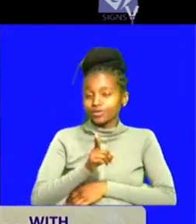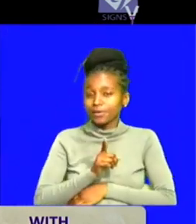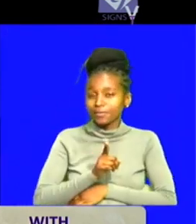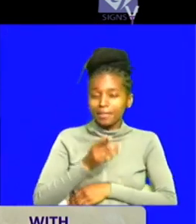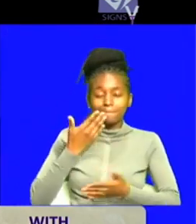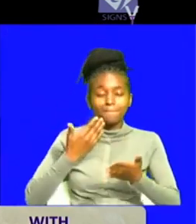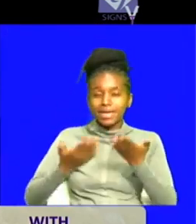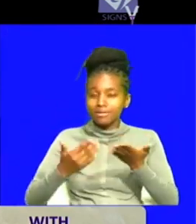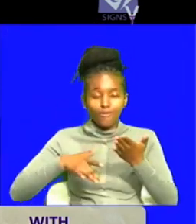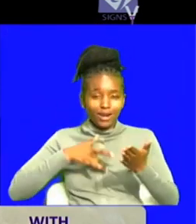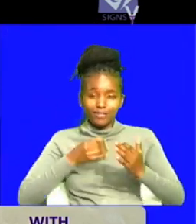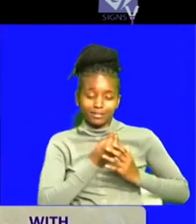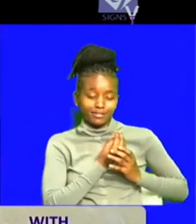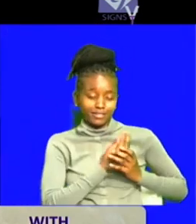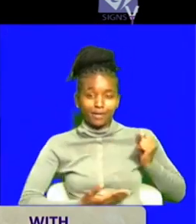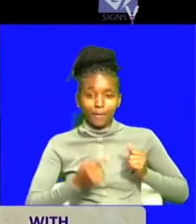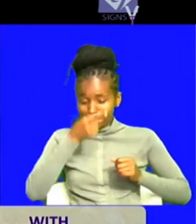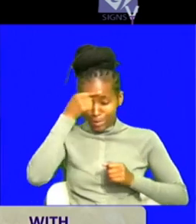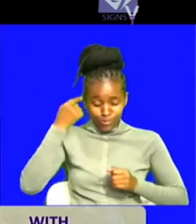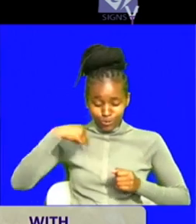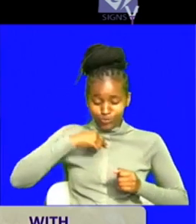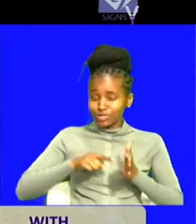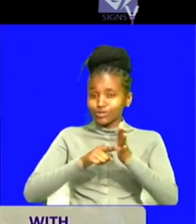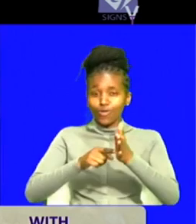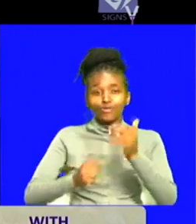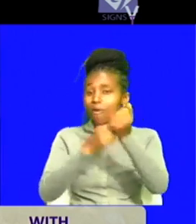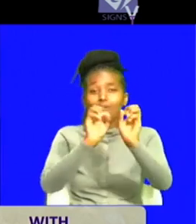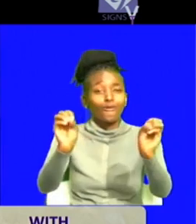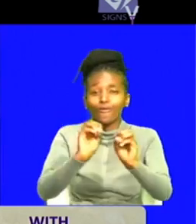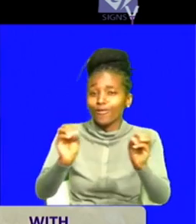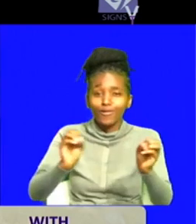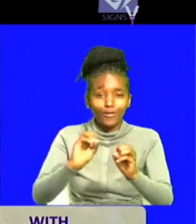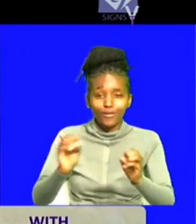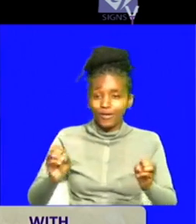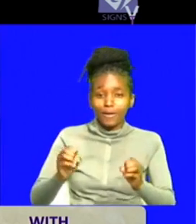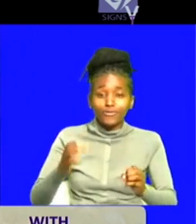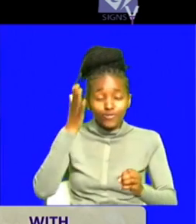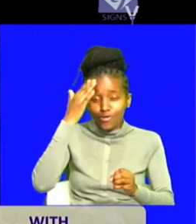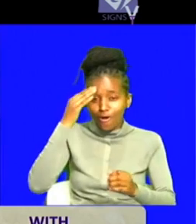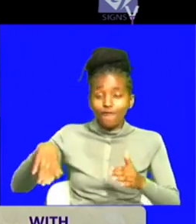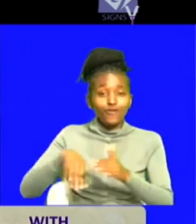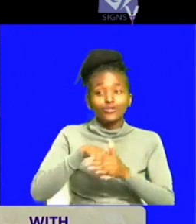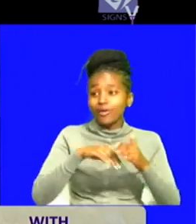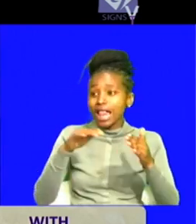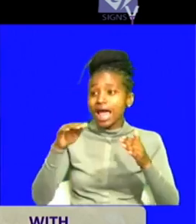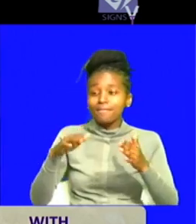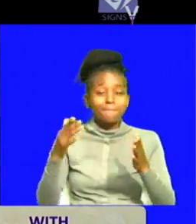not go disappointed, but we are not even showing support for this guy because you know, anything can happen in football, and you always talk